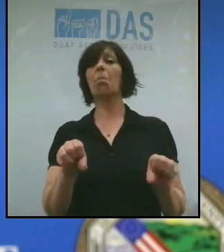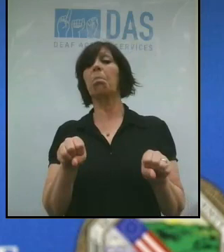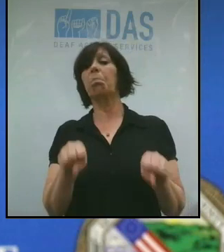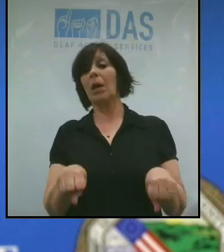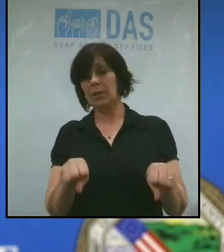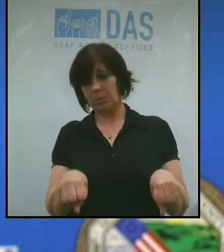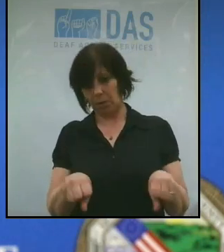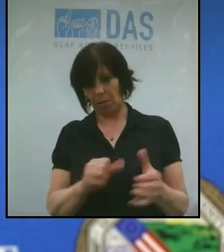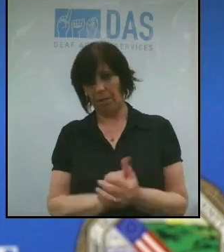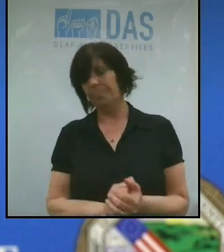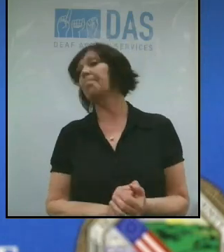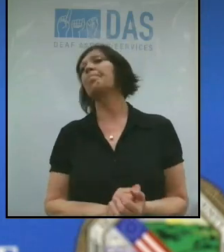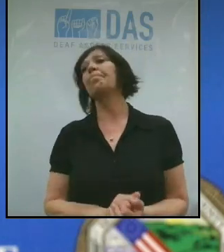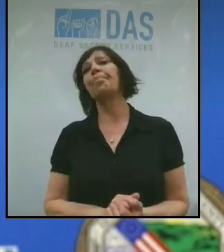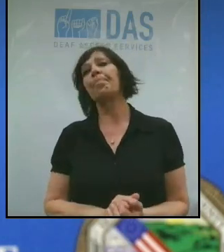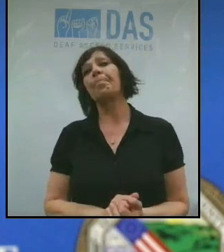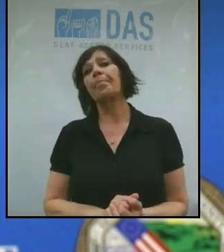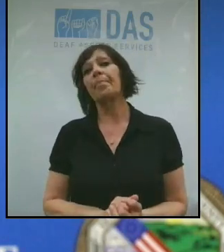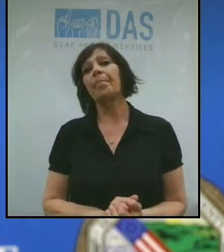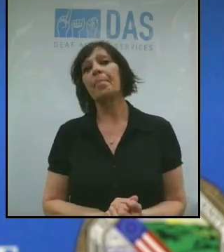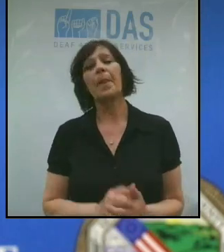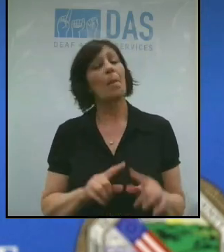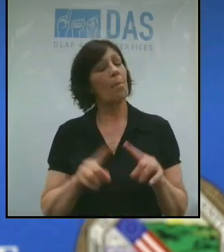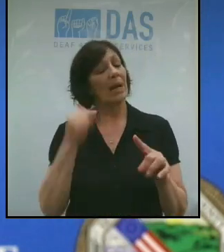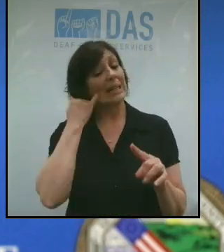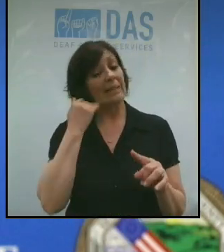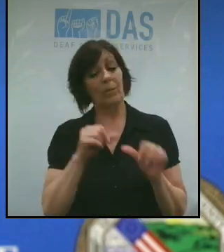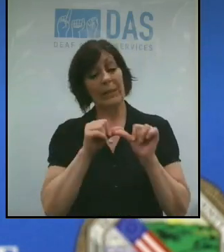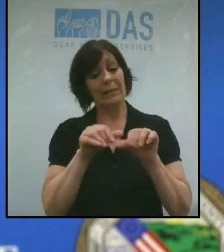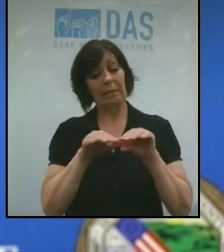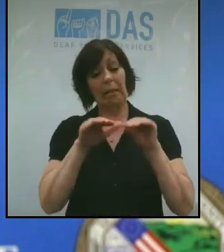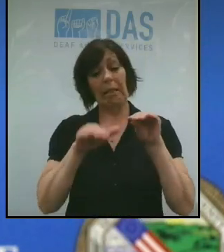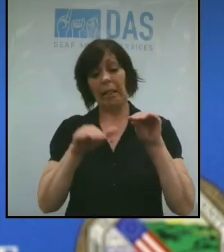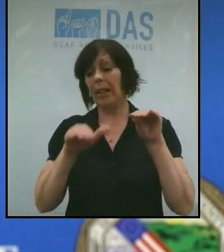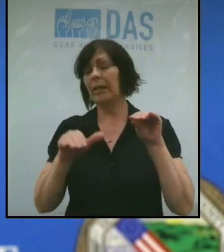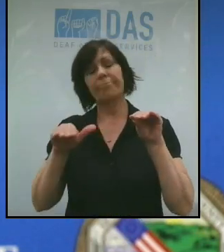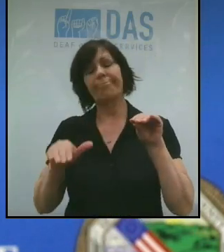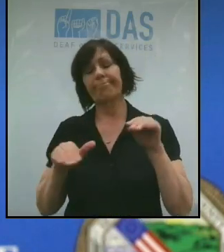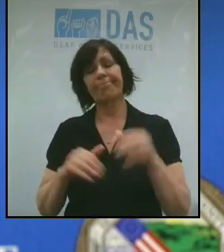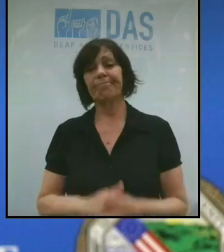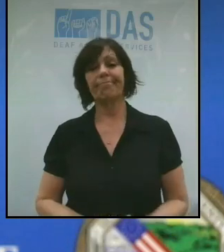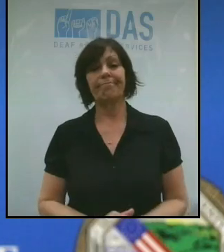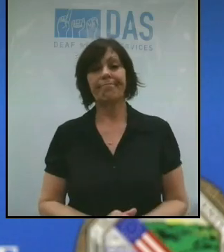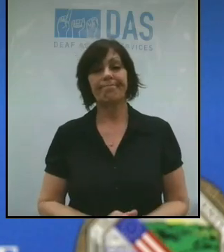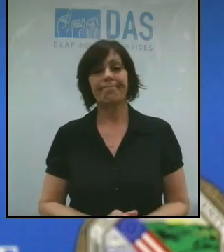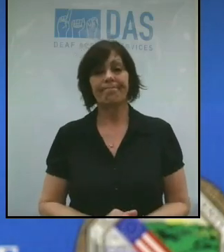But if we continue the most recent trend of up, down, then it's going to be tough.